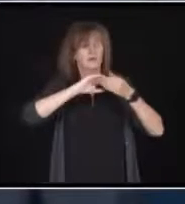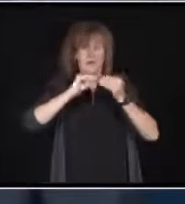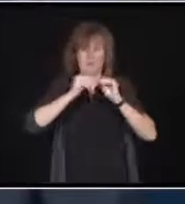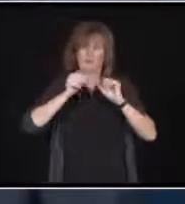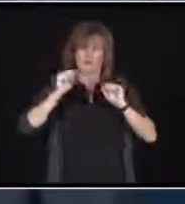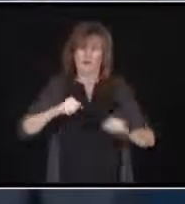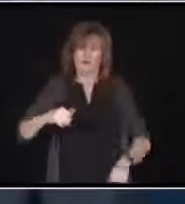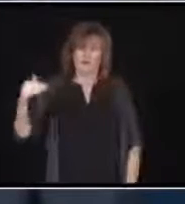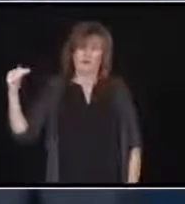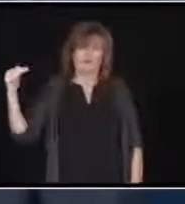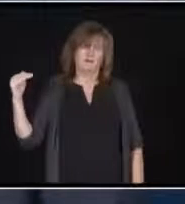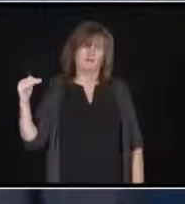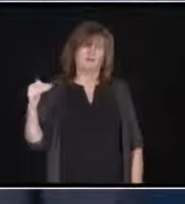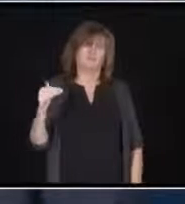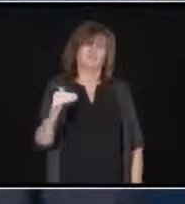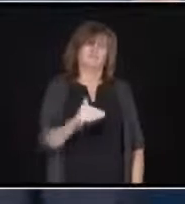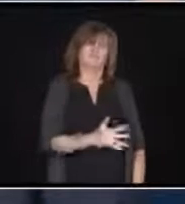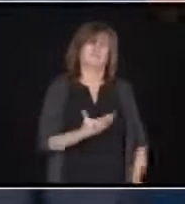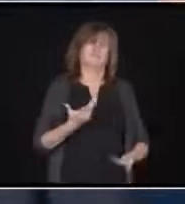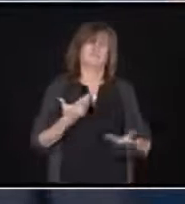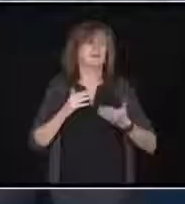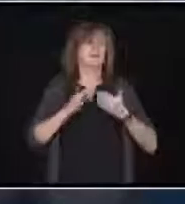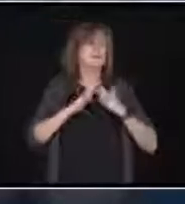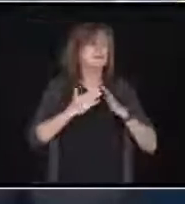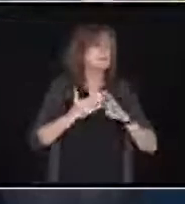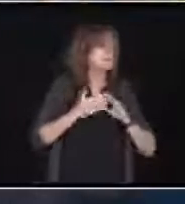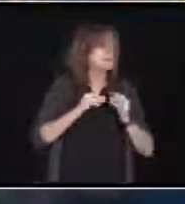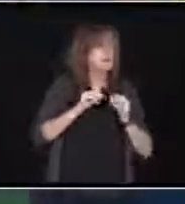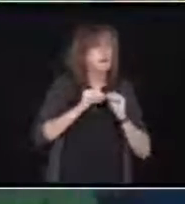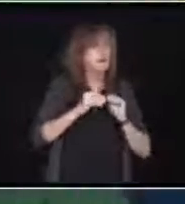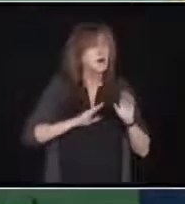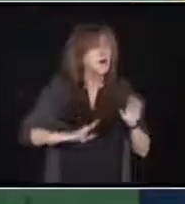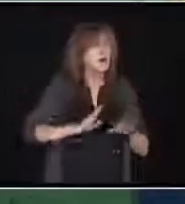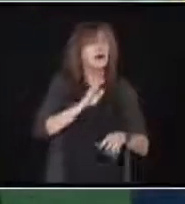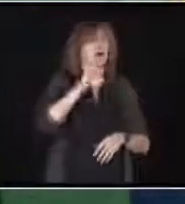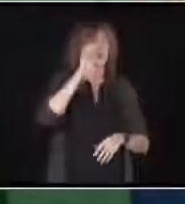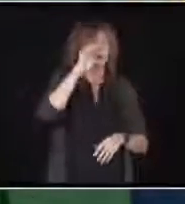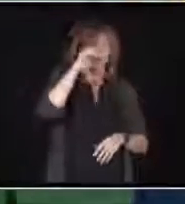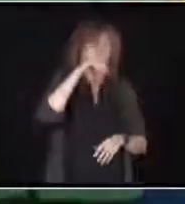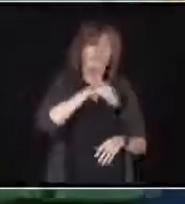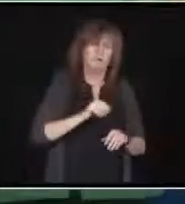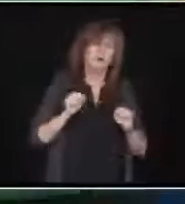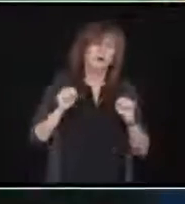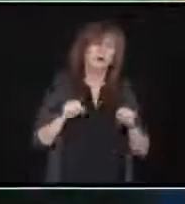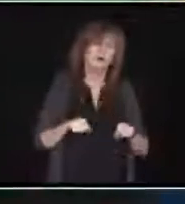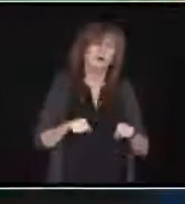get the hot spots out of being hot spots. Thank you. Thank you, everyone. That's great. Thank you, everyone.